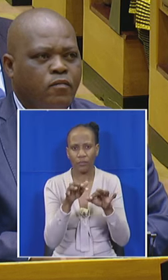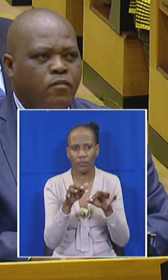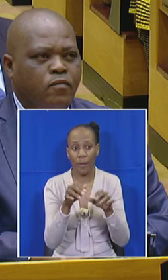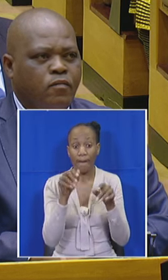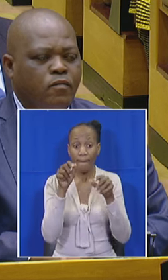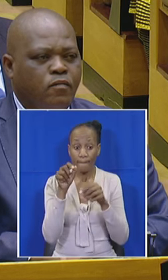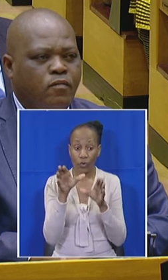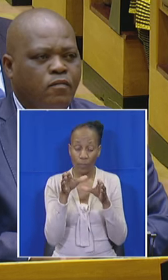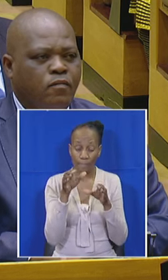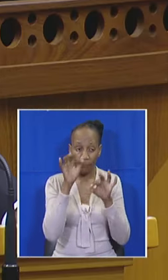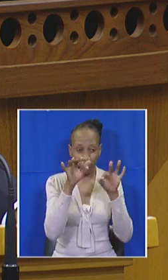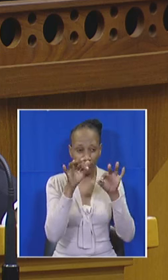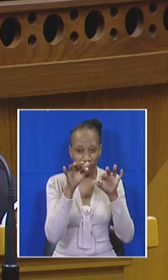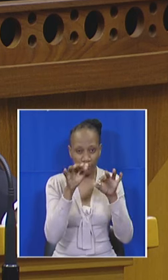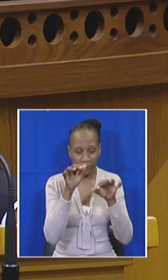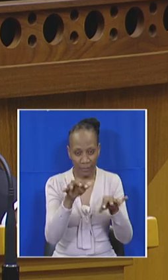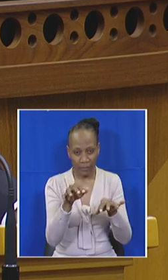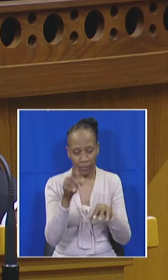ezweni labo.